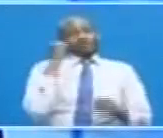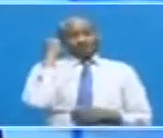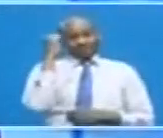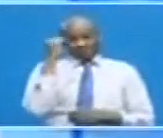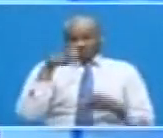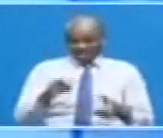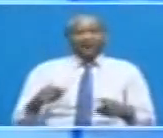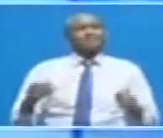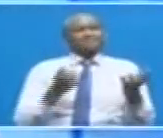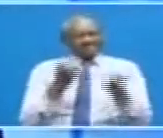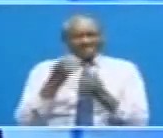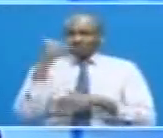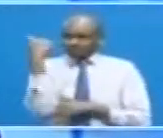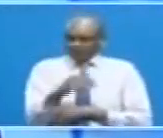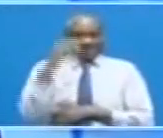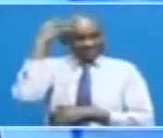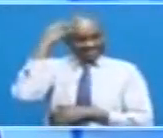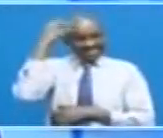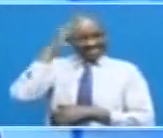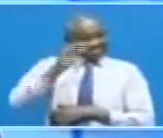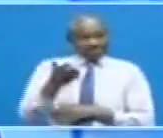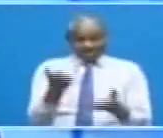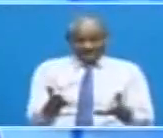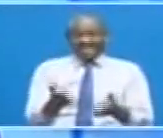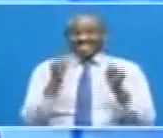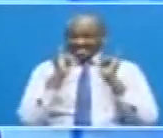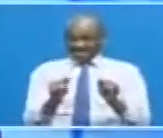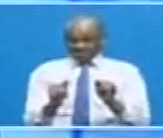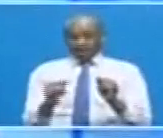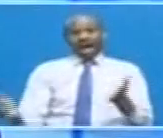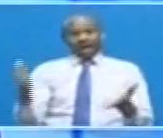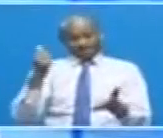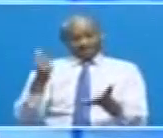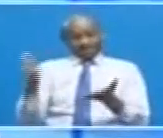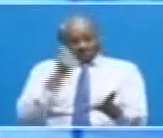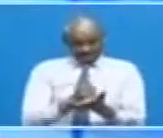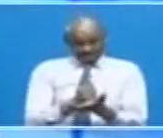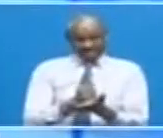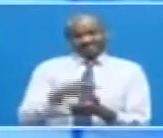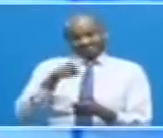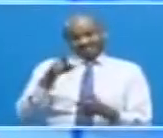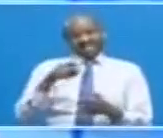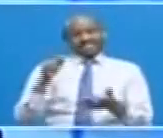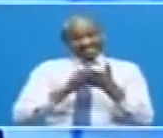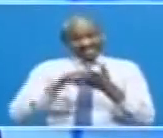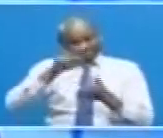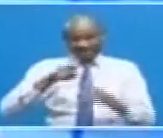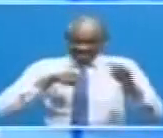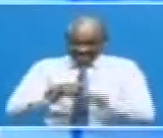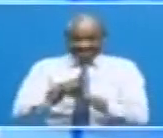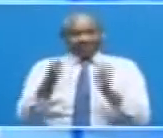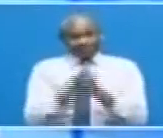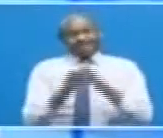Business came to a standstill in Kitale town as the newly appointed Water Cabinet Secretary Eugine Wamalwa made a grand entry with